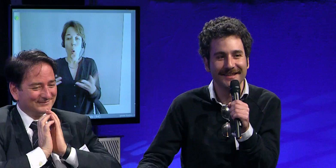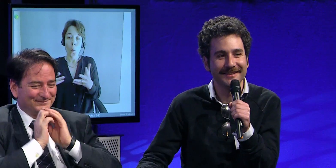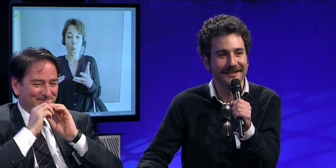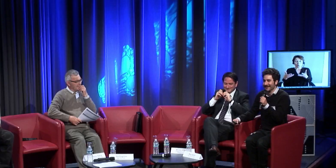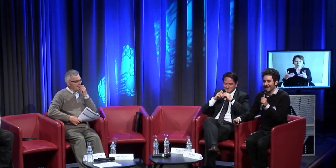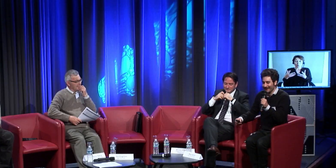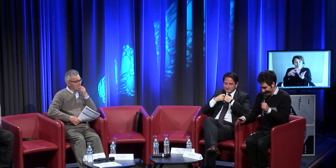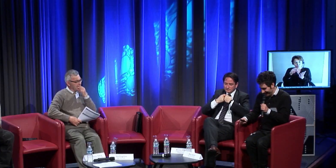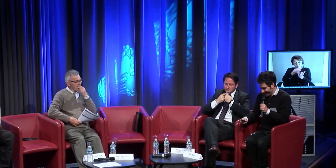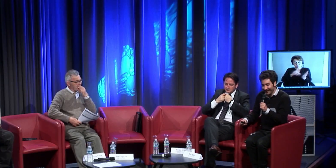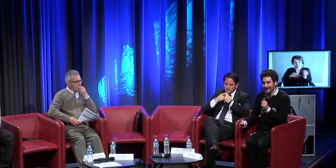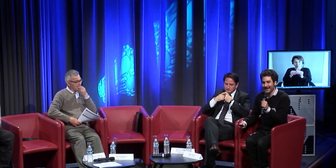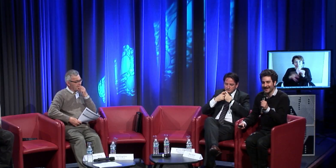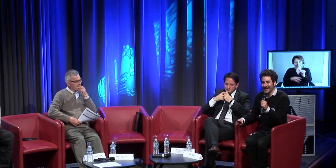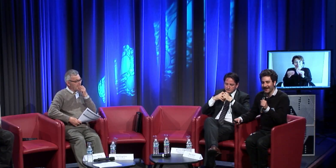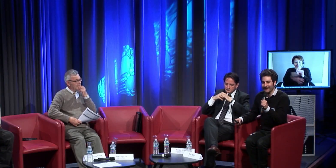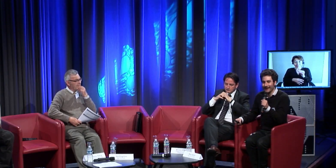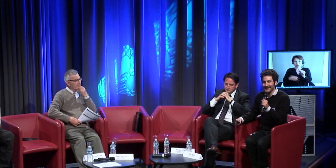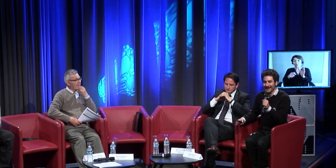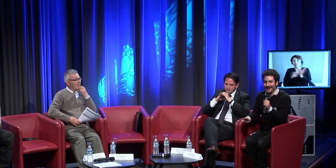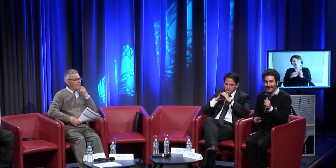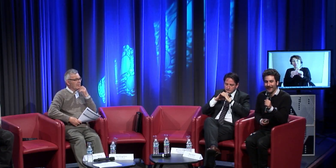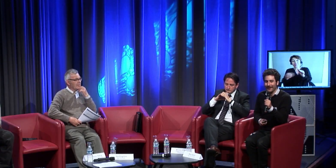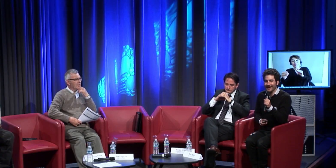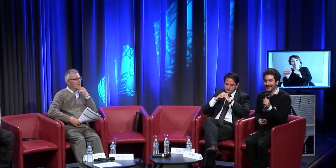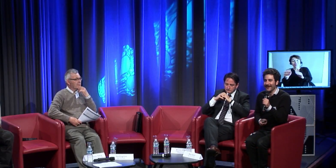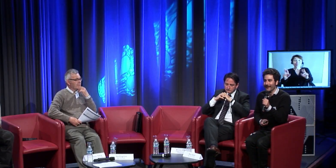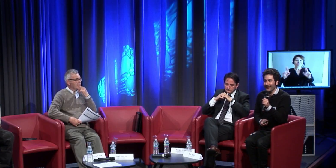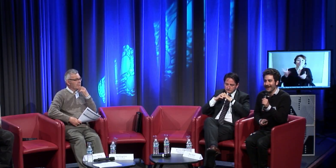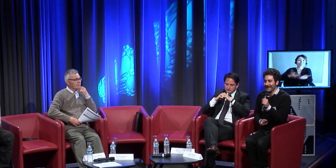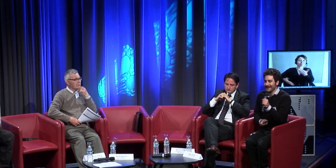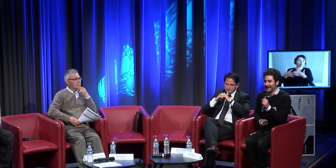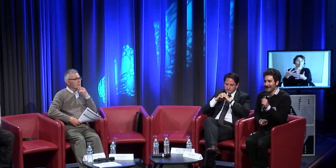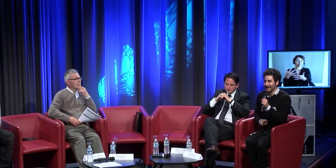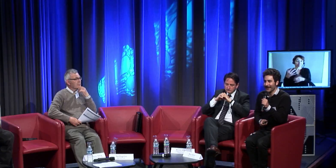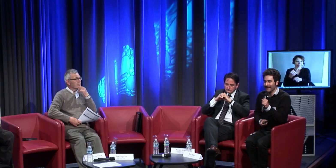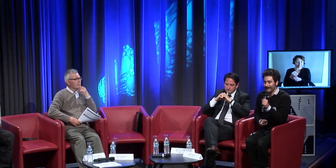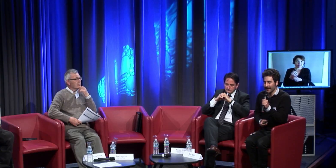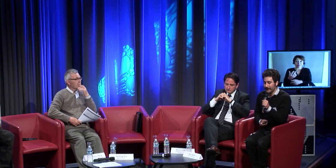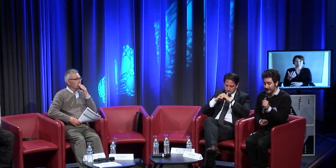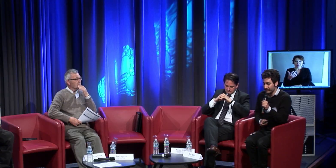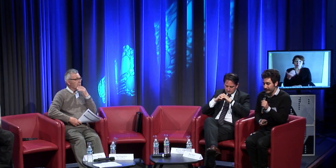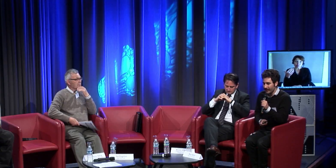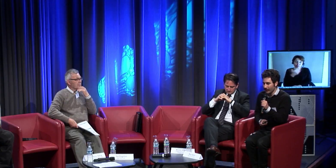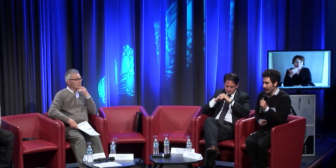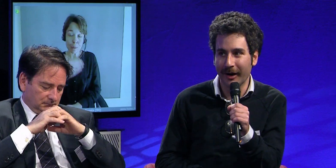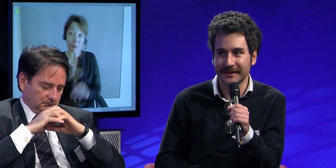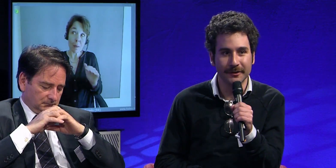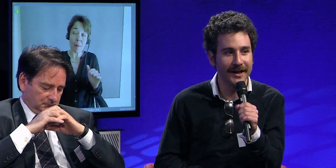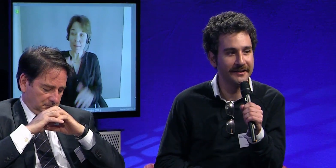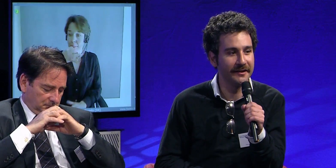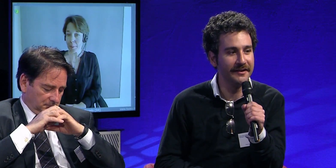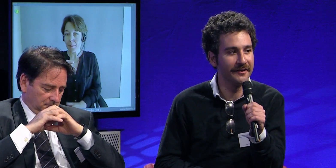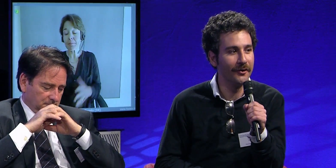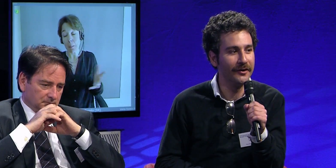a later discussion. But I'll go as quickly as I can and hopefully we'll get to it. But otherwise, this is going to be some kind of quite